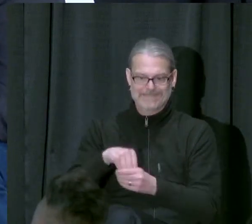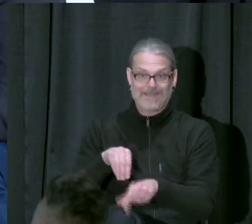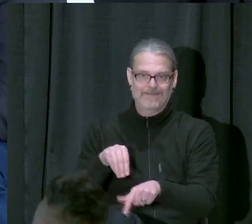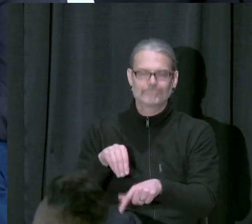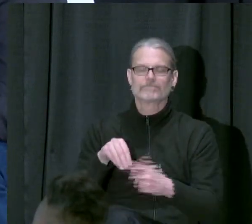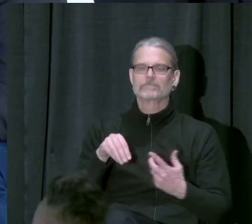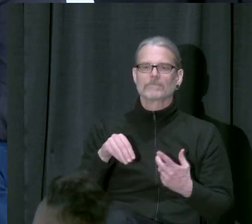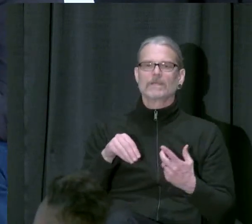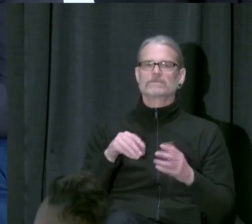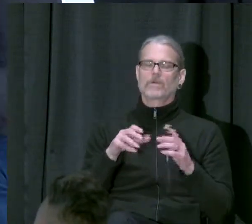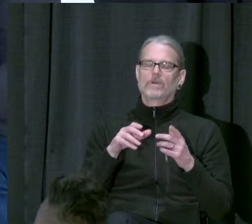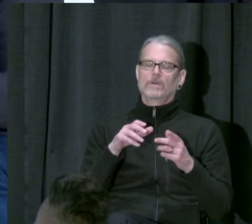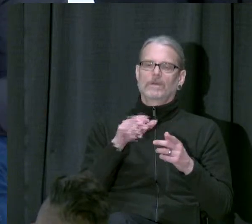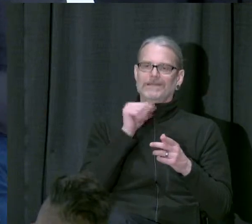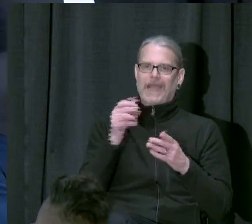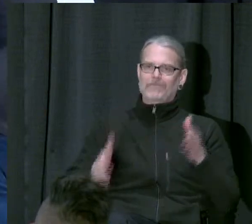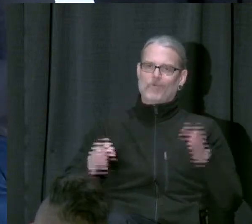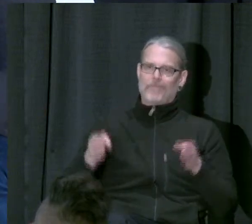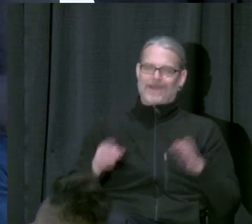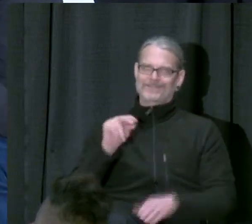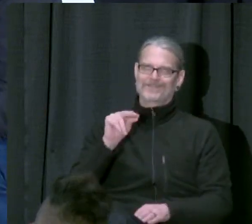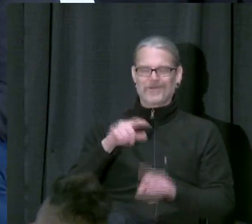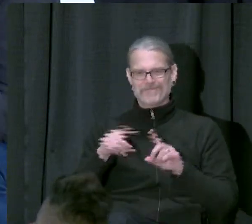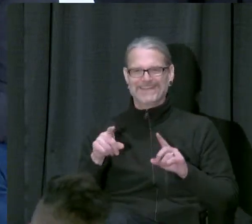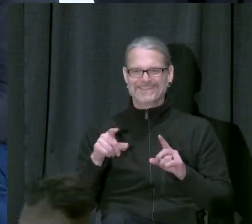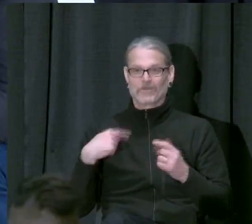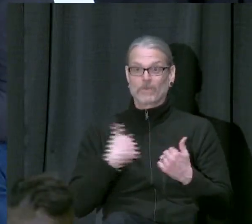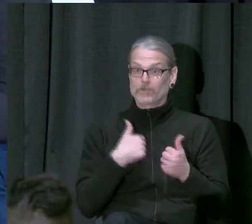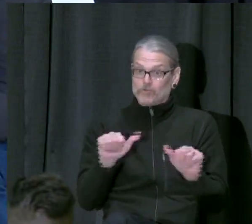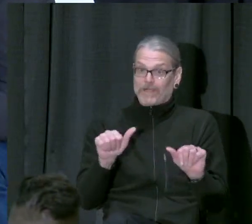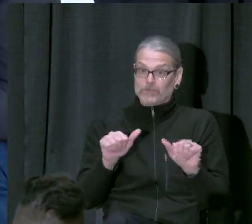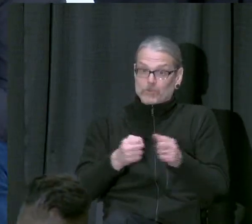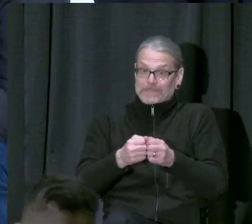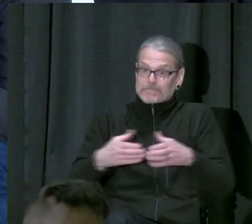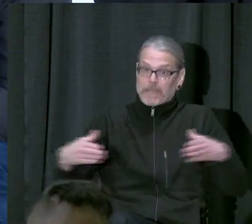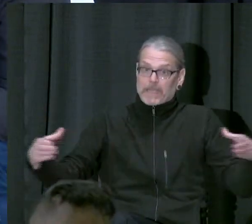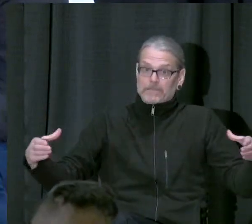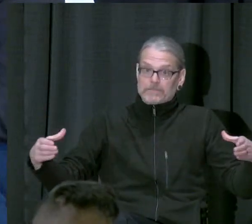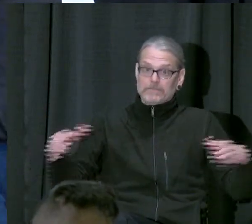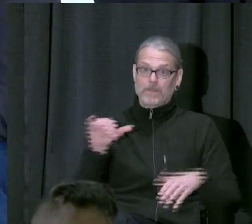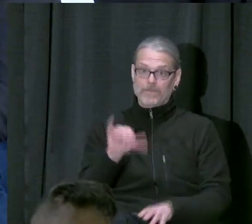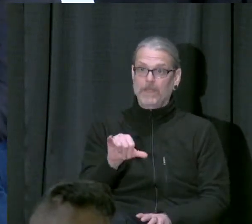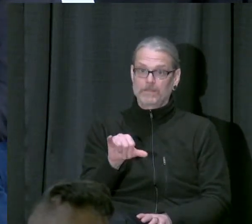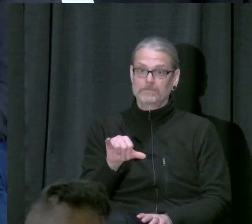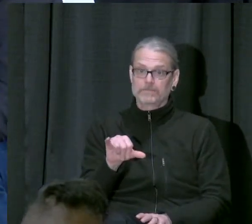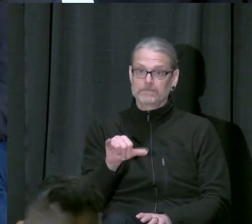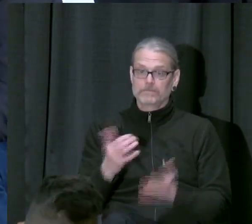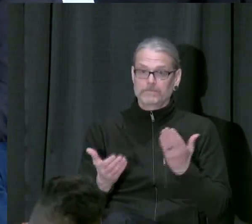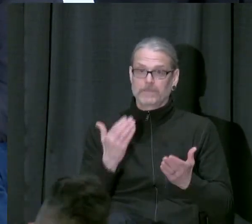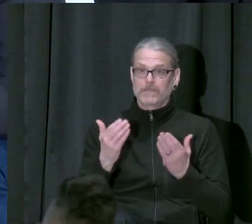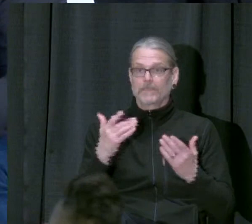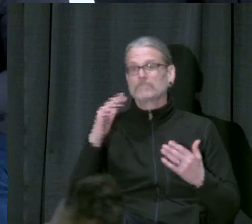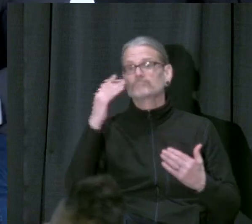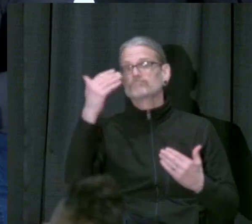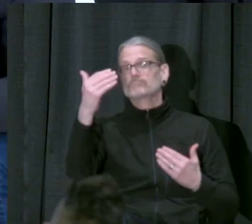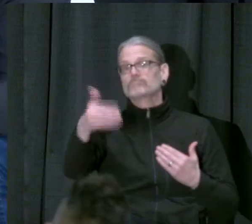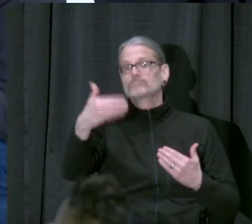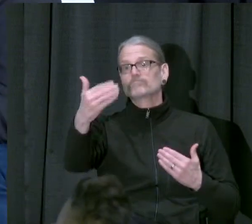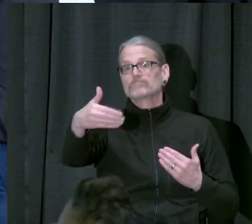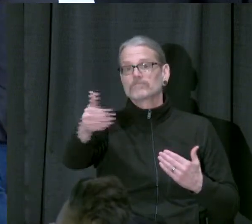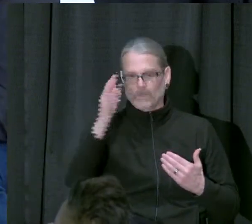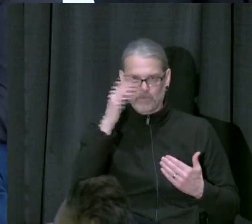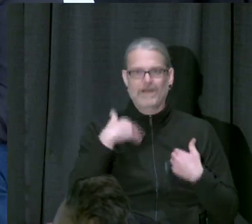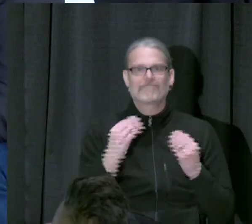but we're trying to expand. As that arena expands itself, we're able to get more projects of that